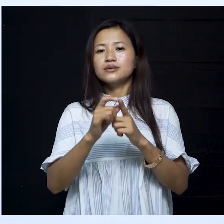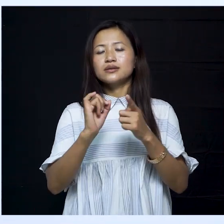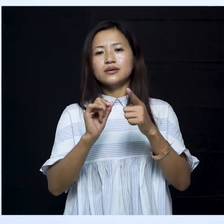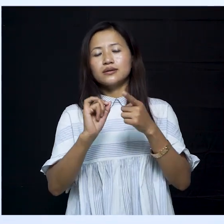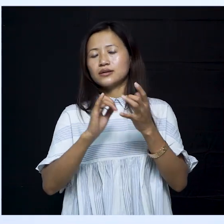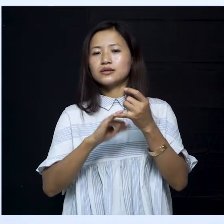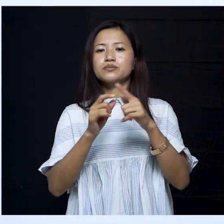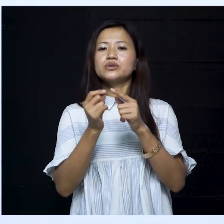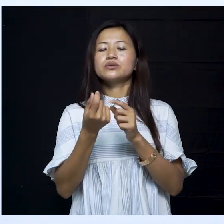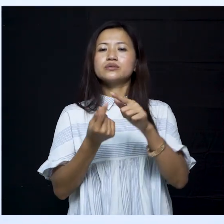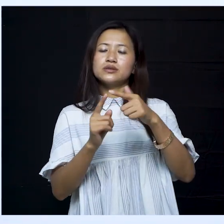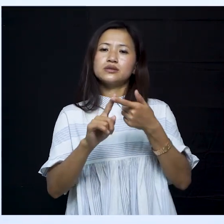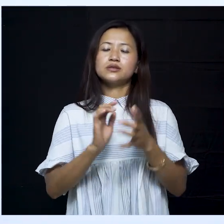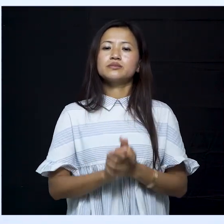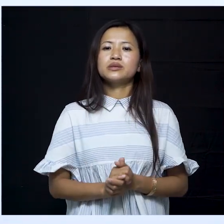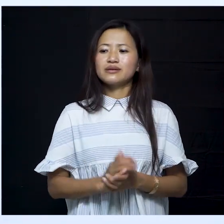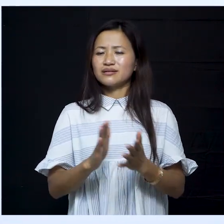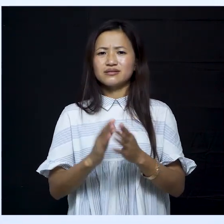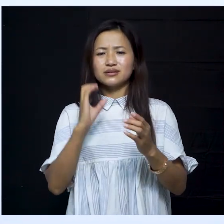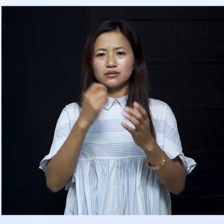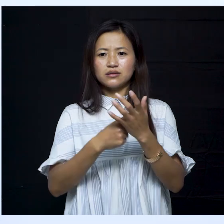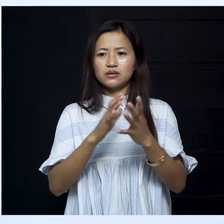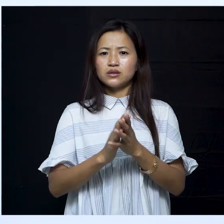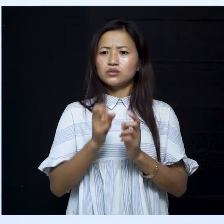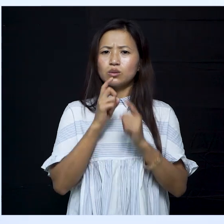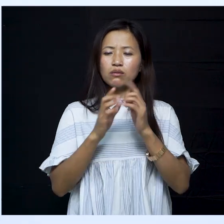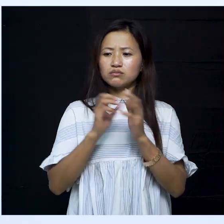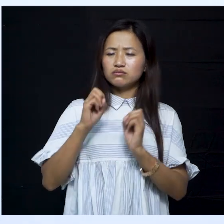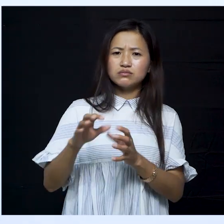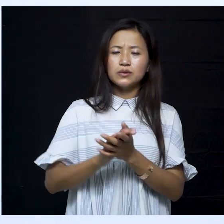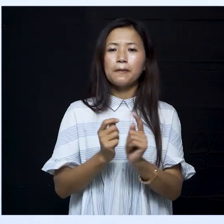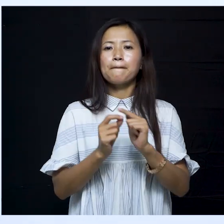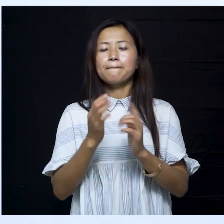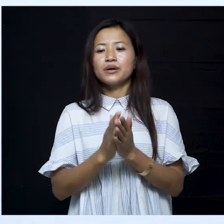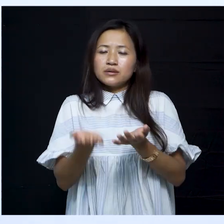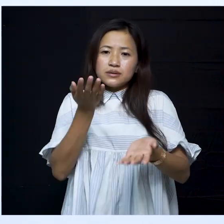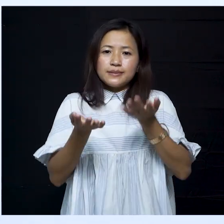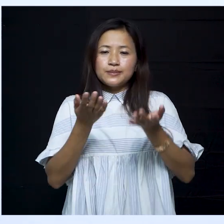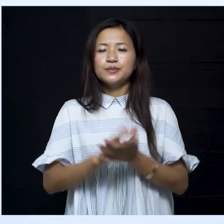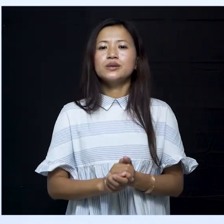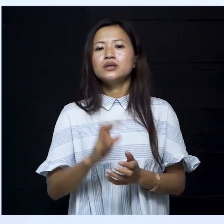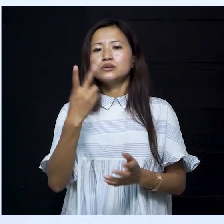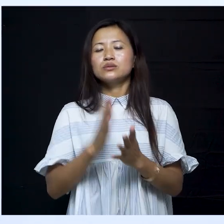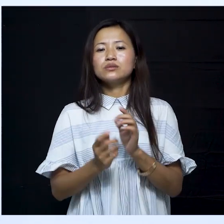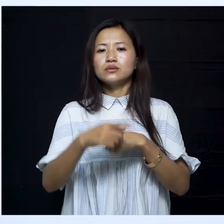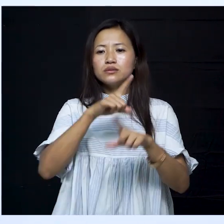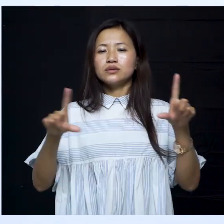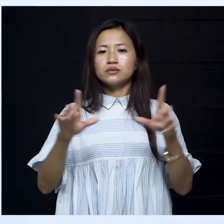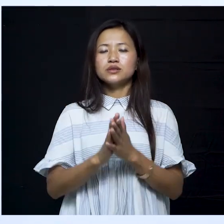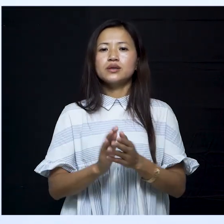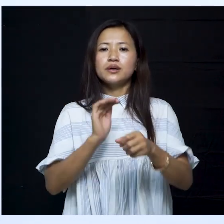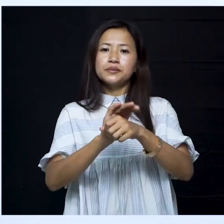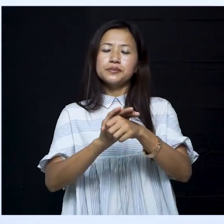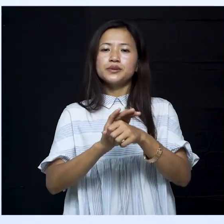So, or criticized, we can say. There are some disadvantages to that. So when we compare the two languages, that is British